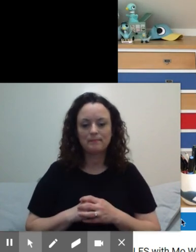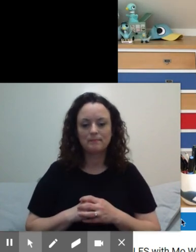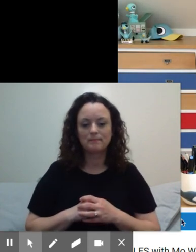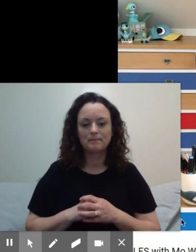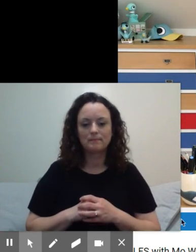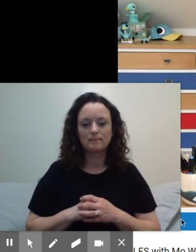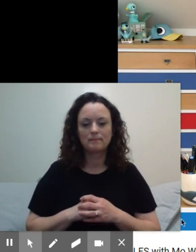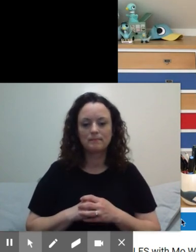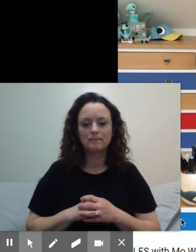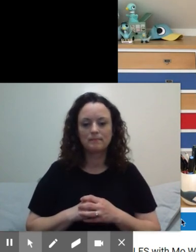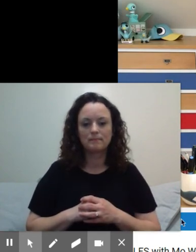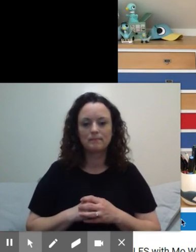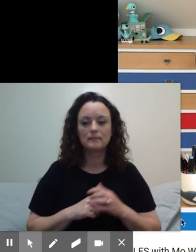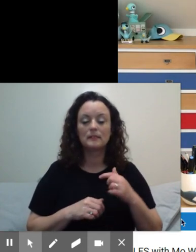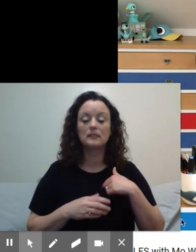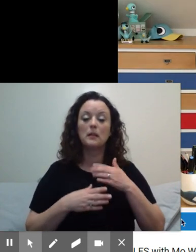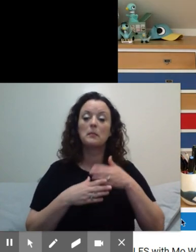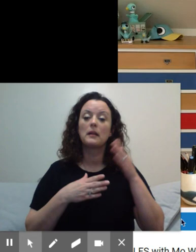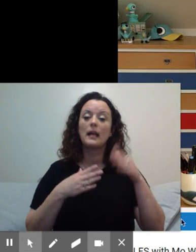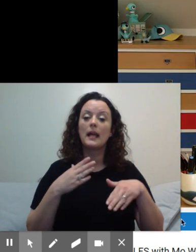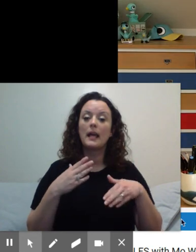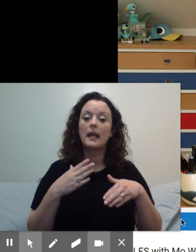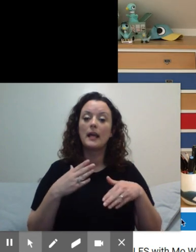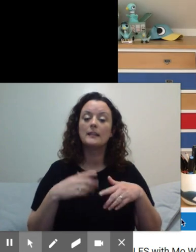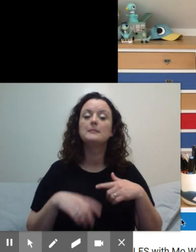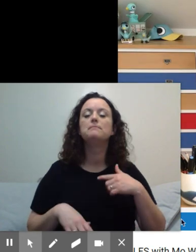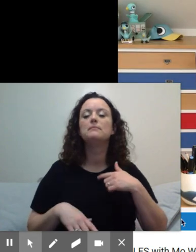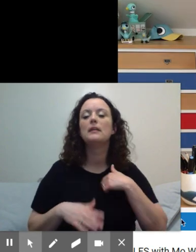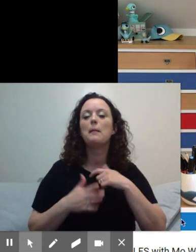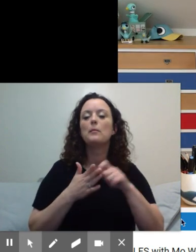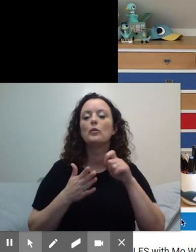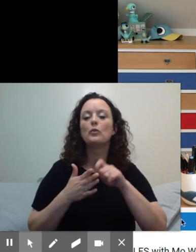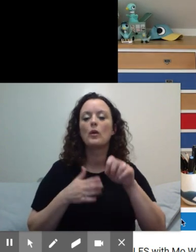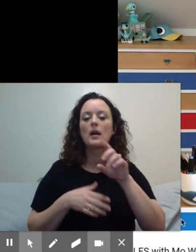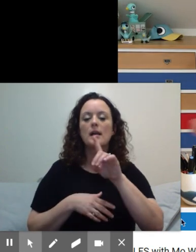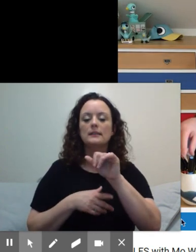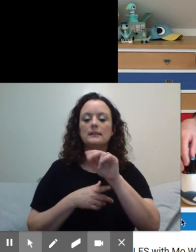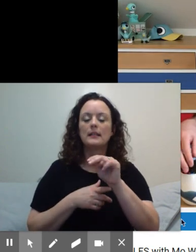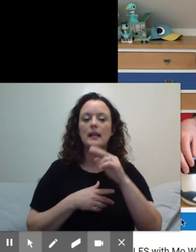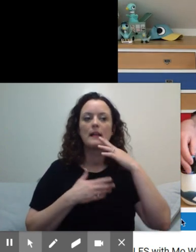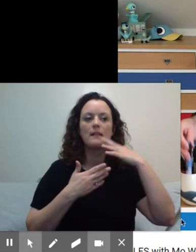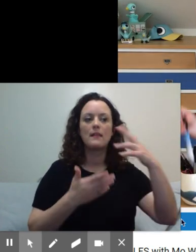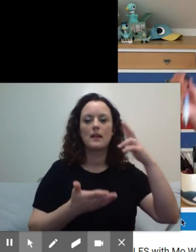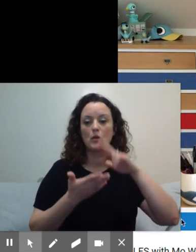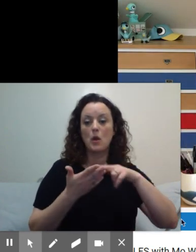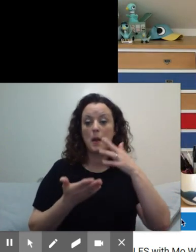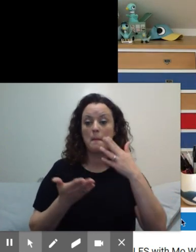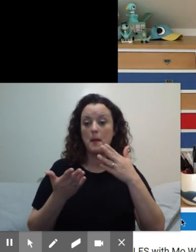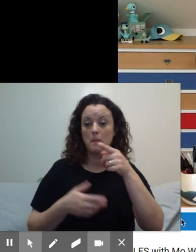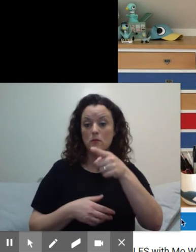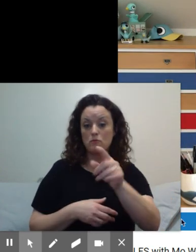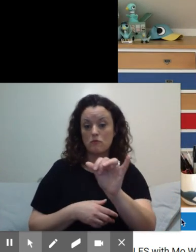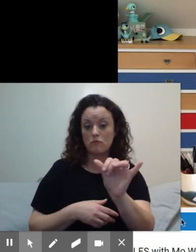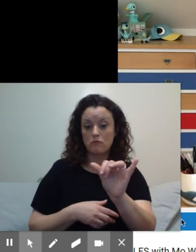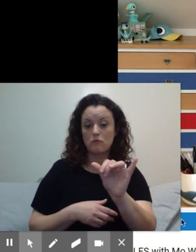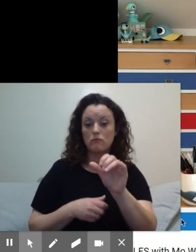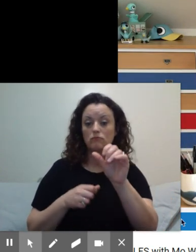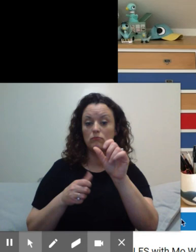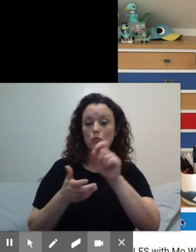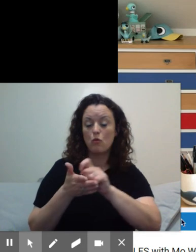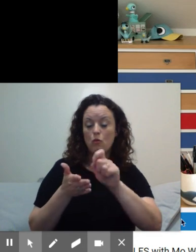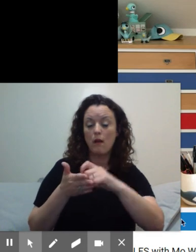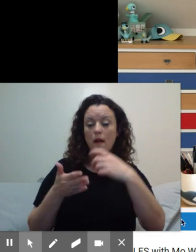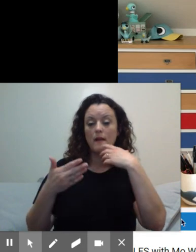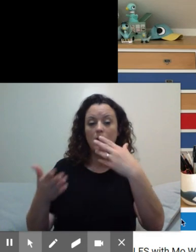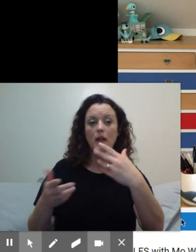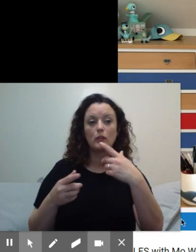I'm going to write Dan a thank you note. And maybe you can write a thank you note to somebody